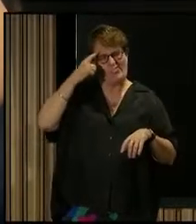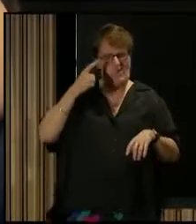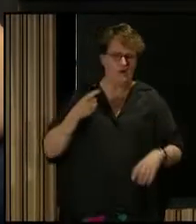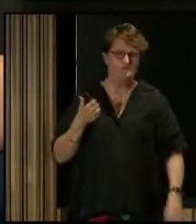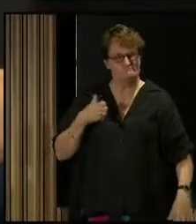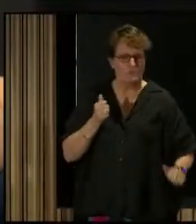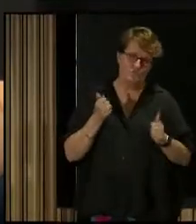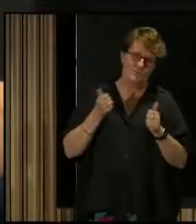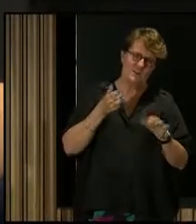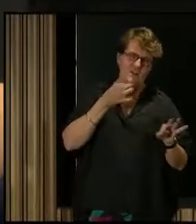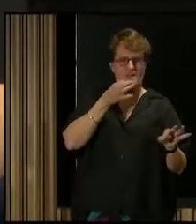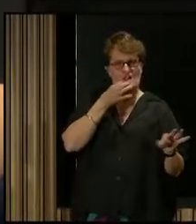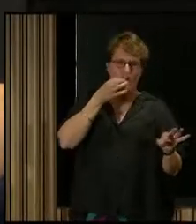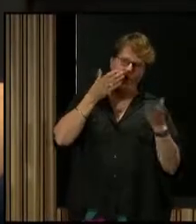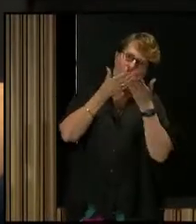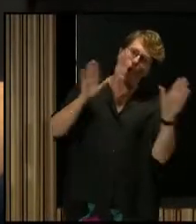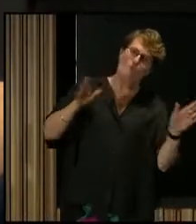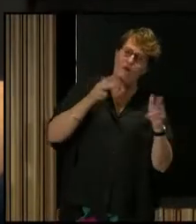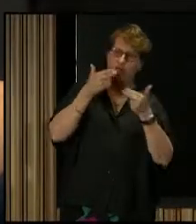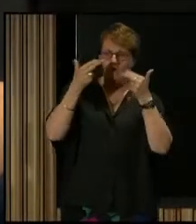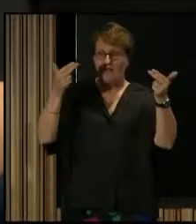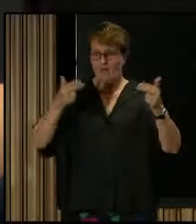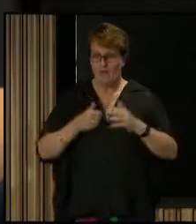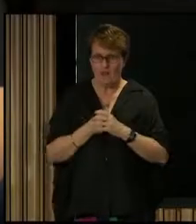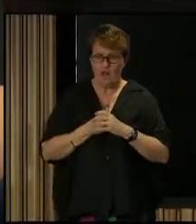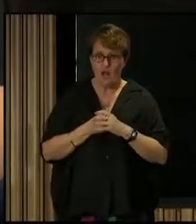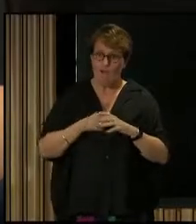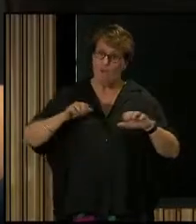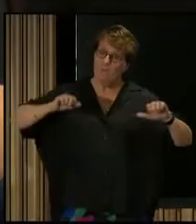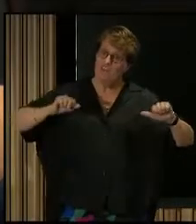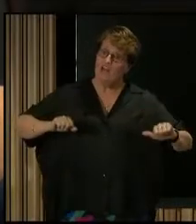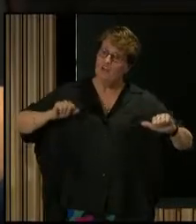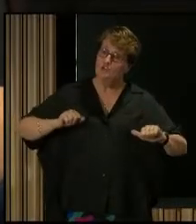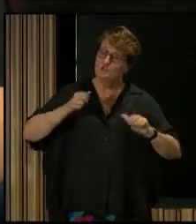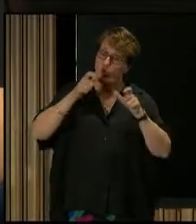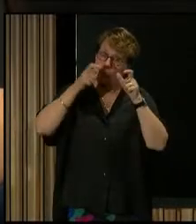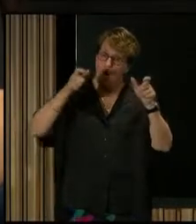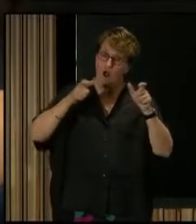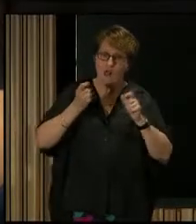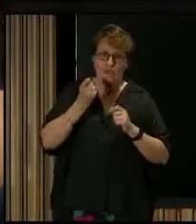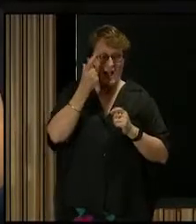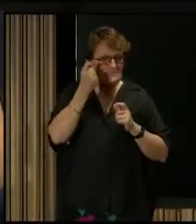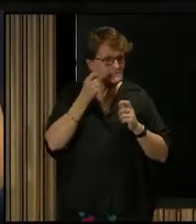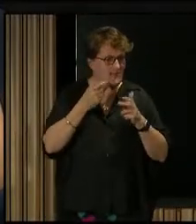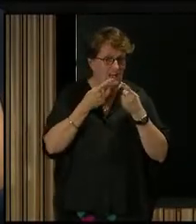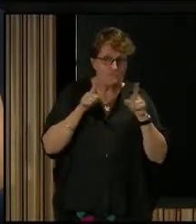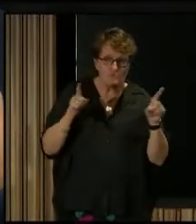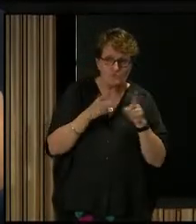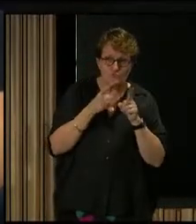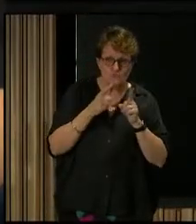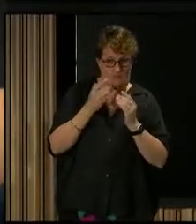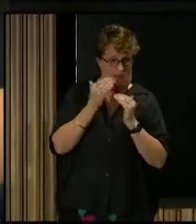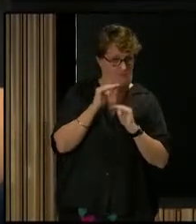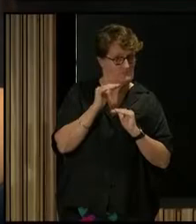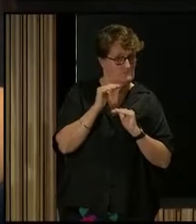and everything like that. But actually, with couch choir, I learned that my understanding of music was so limited that